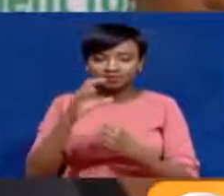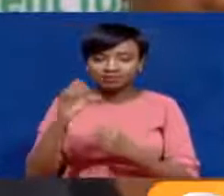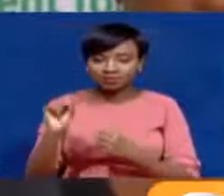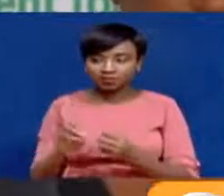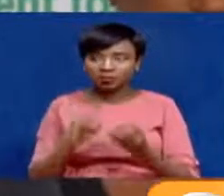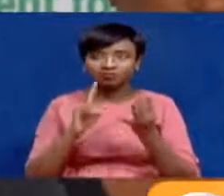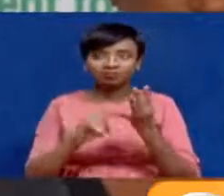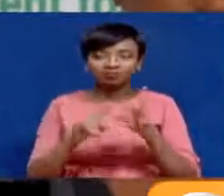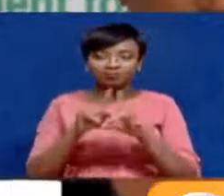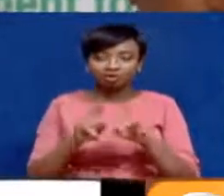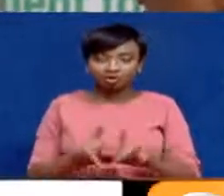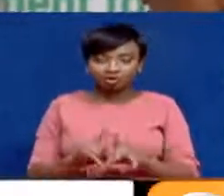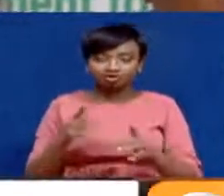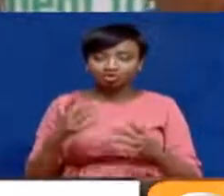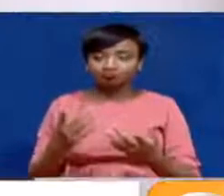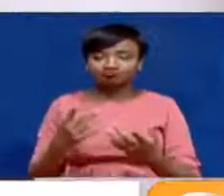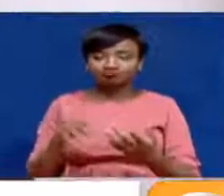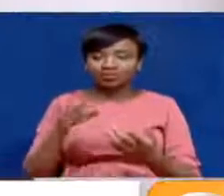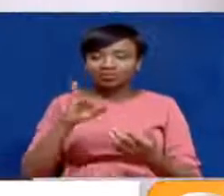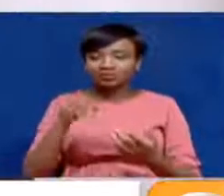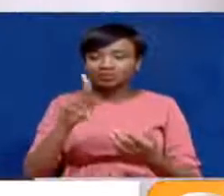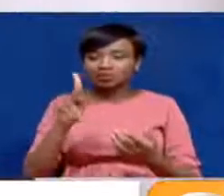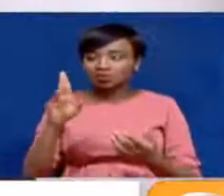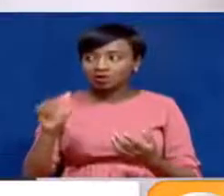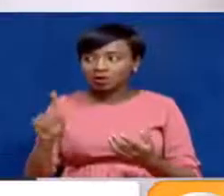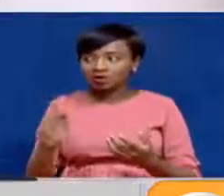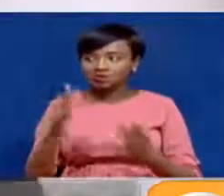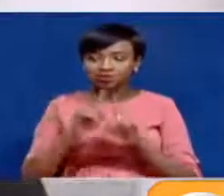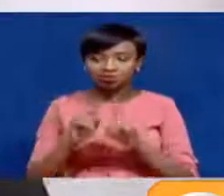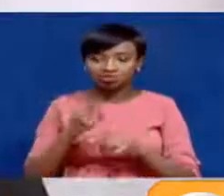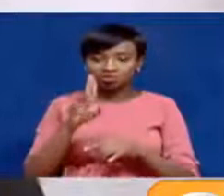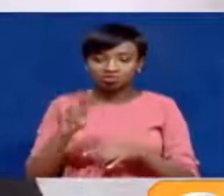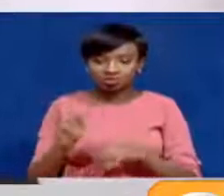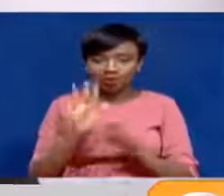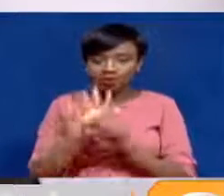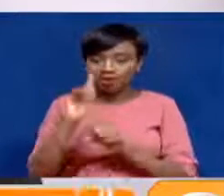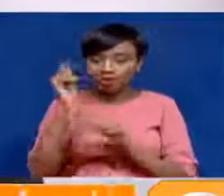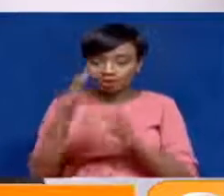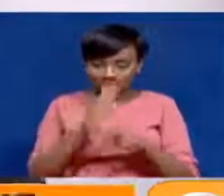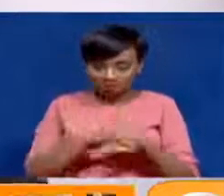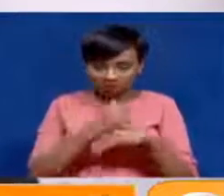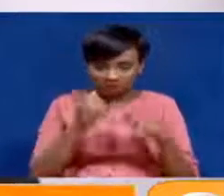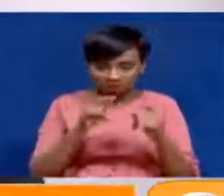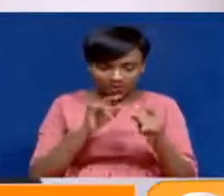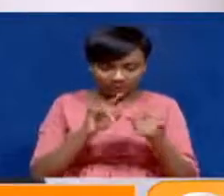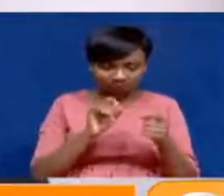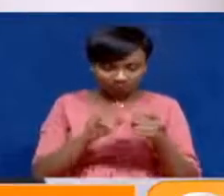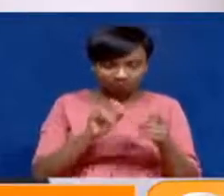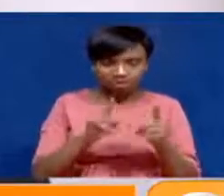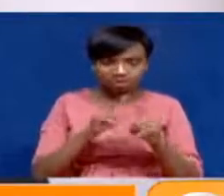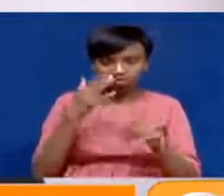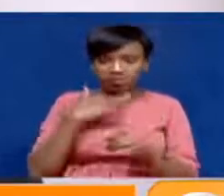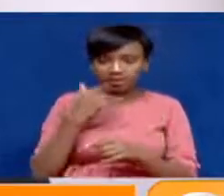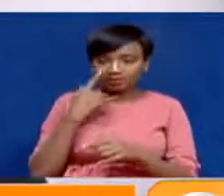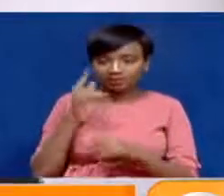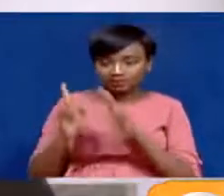our institutions like JQUAT and UN are here. A majority of Kenyans are on social media, and I would like to see the ministry actually put out a lot of